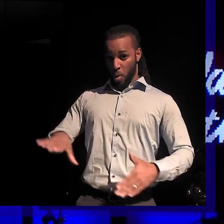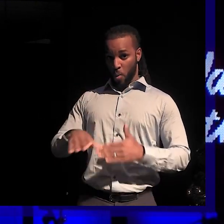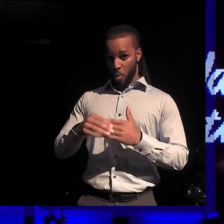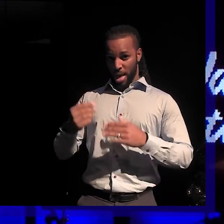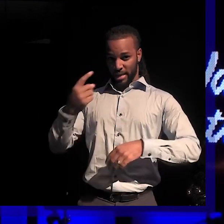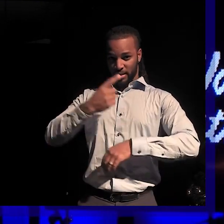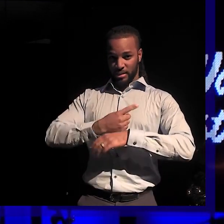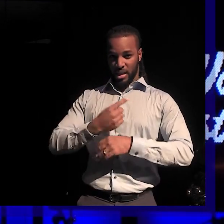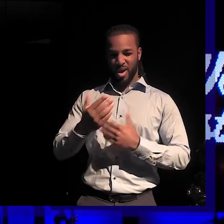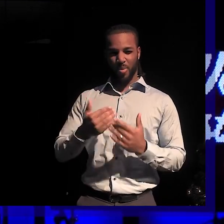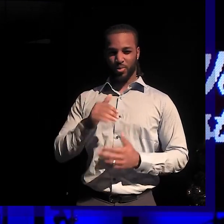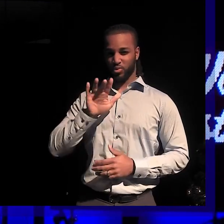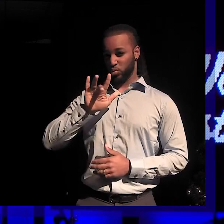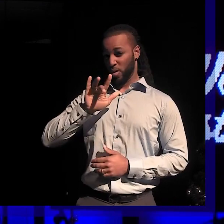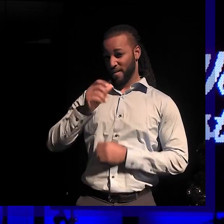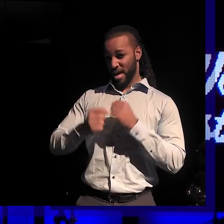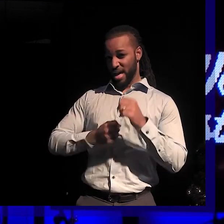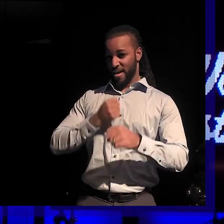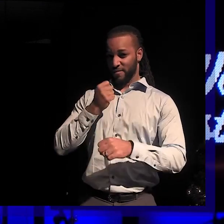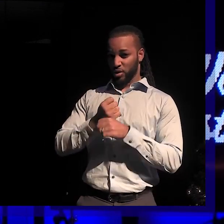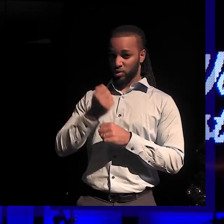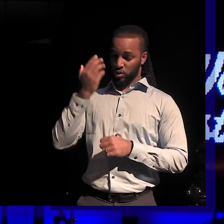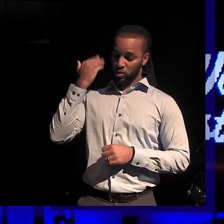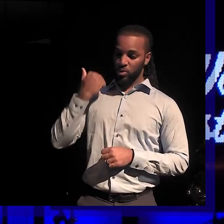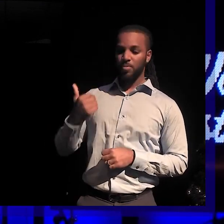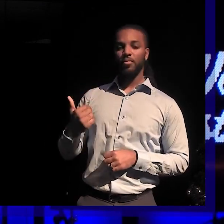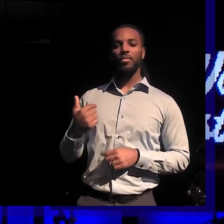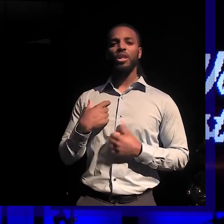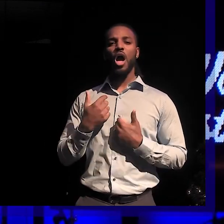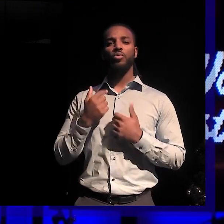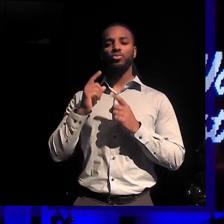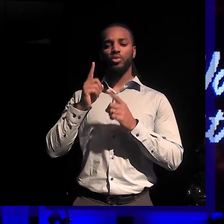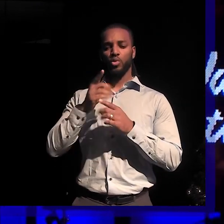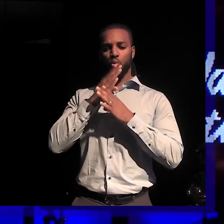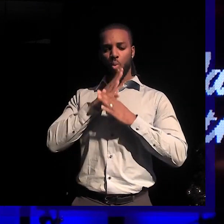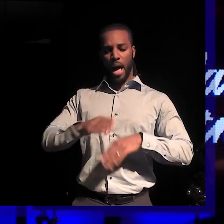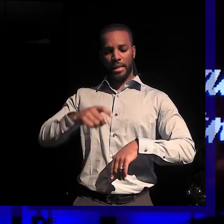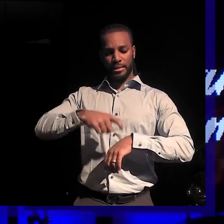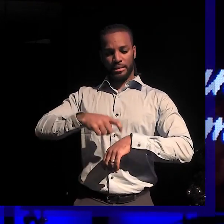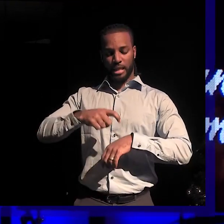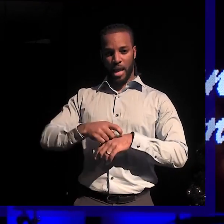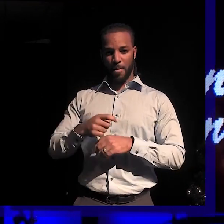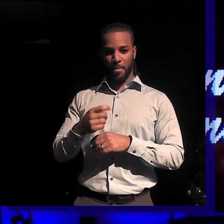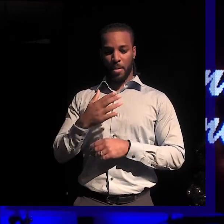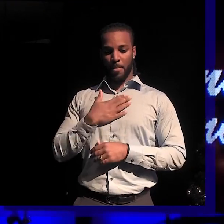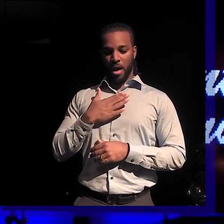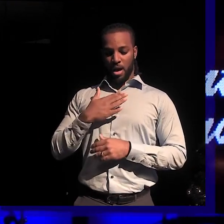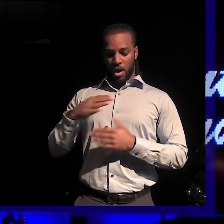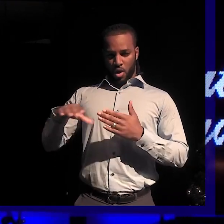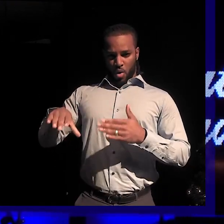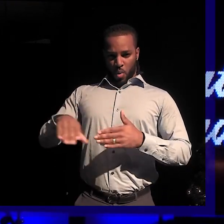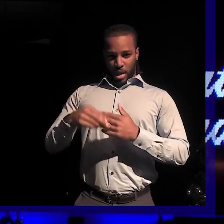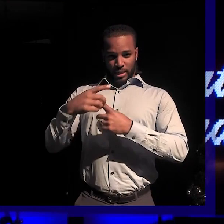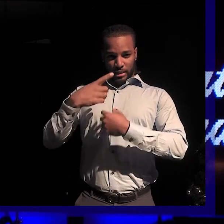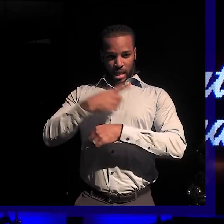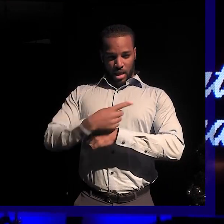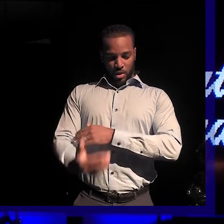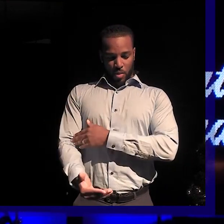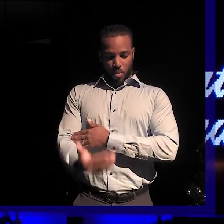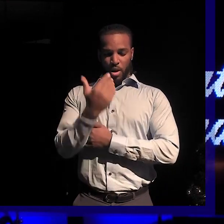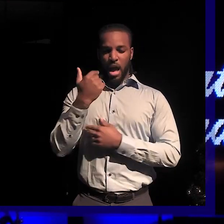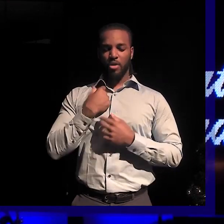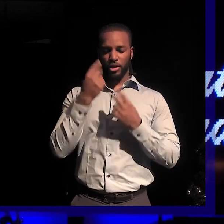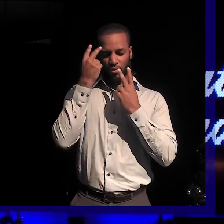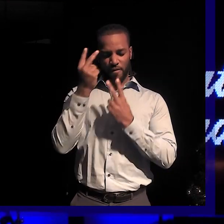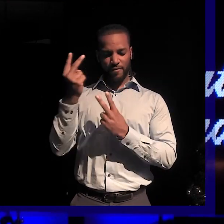almost 25 years ago, I was having a quiet time the morning of my wedding. I was reflecting on God's goodness. I was kind